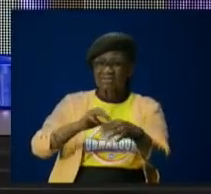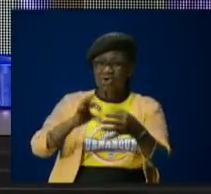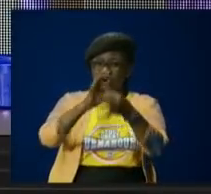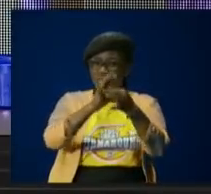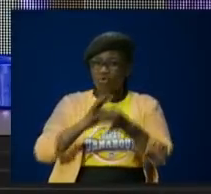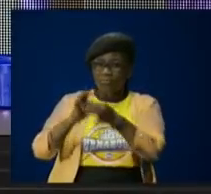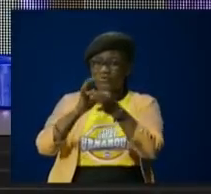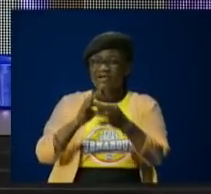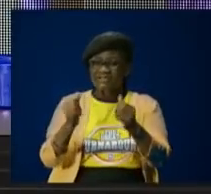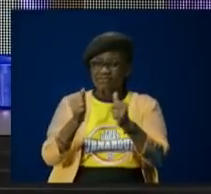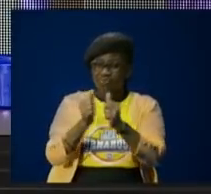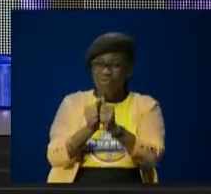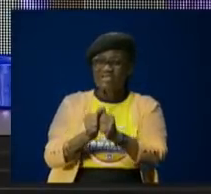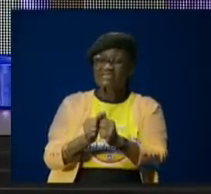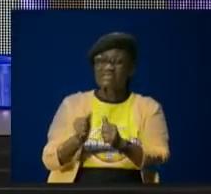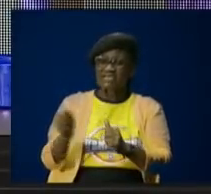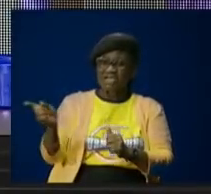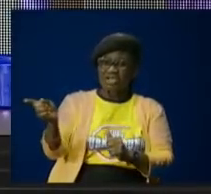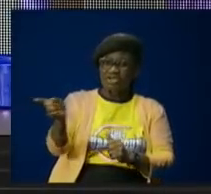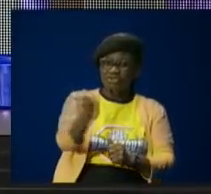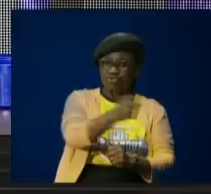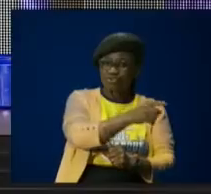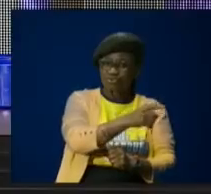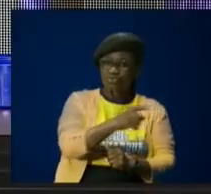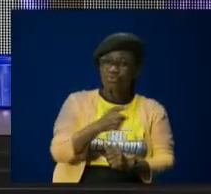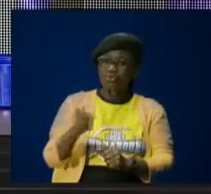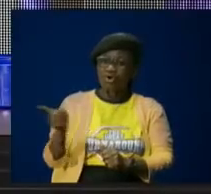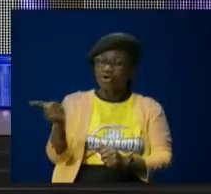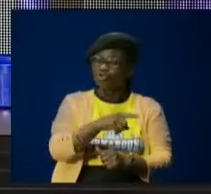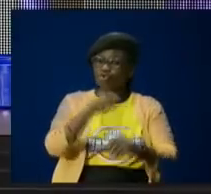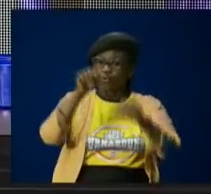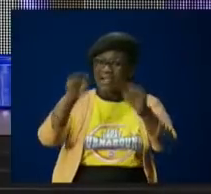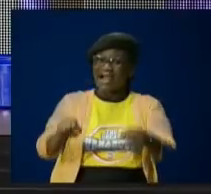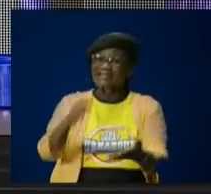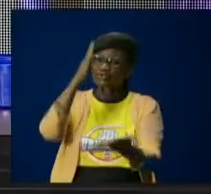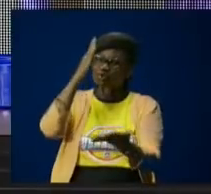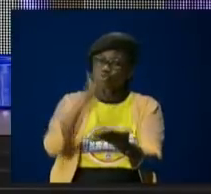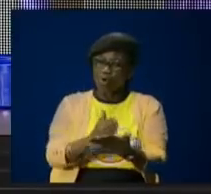you, you can still any storm.